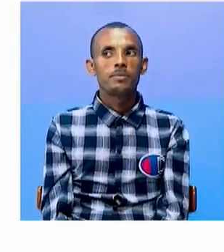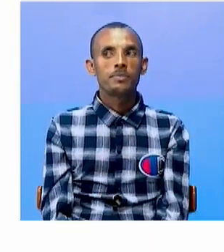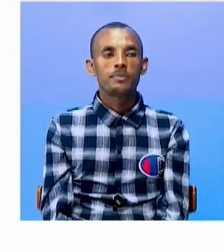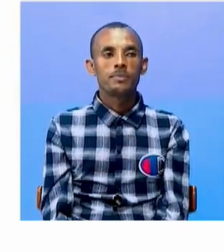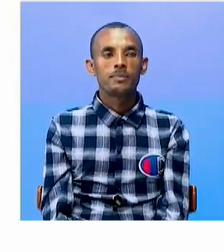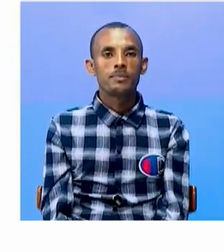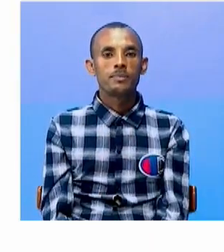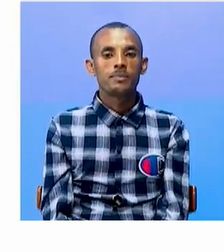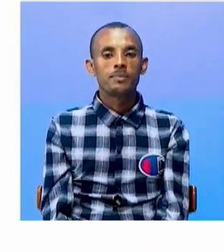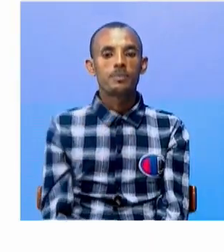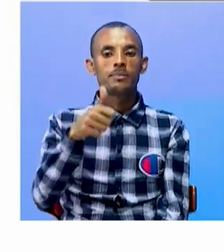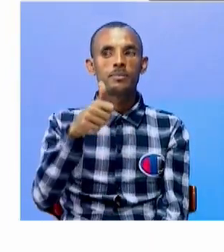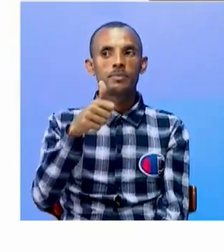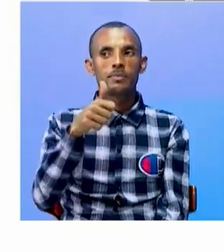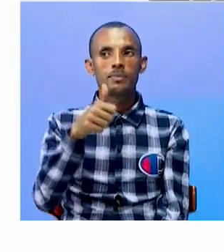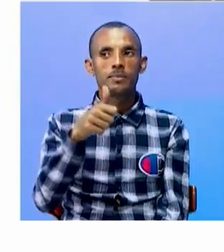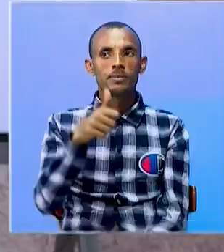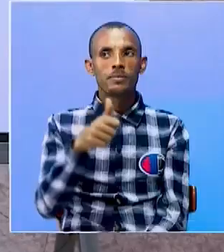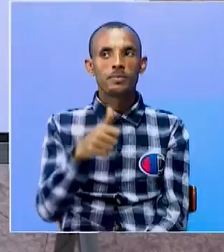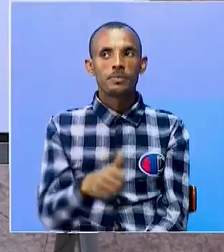Okay.